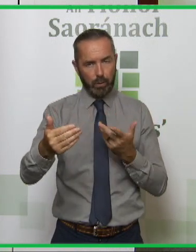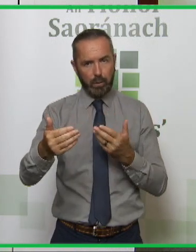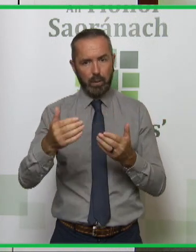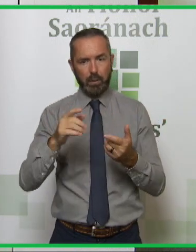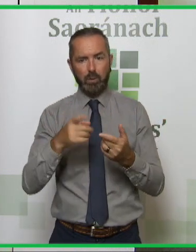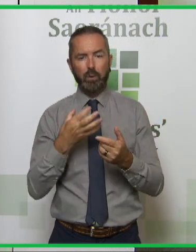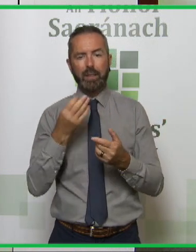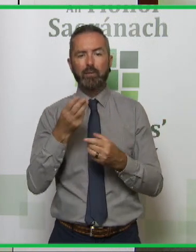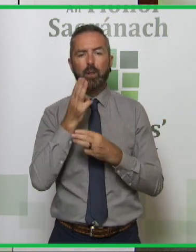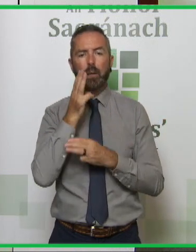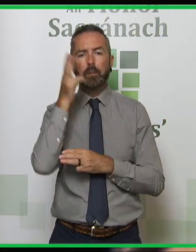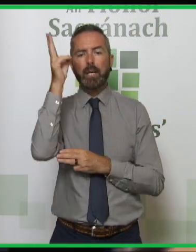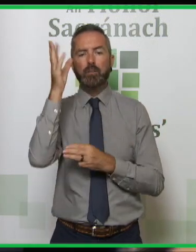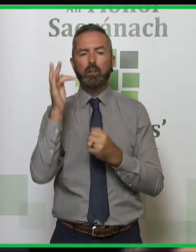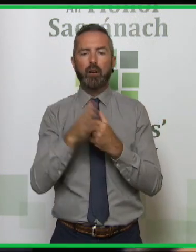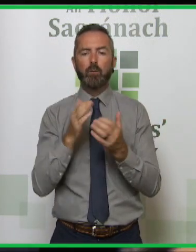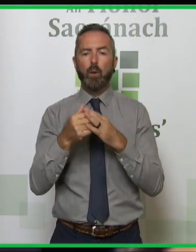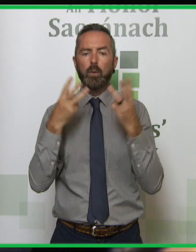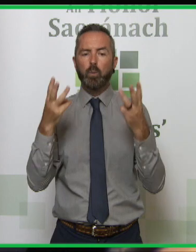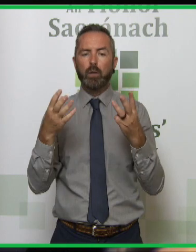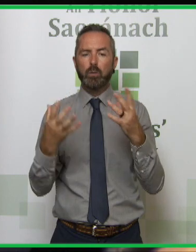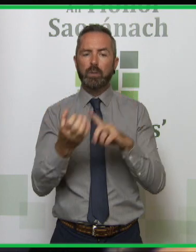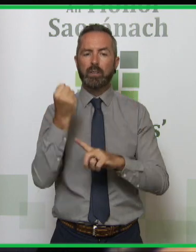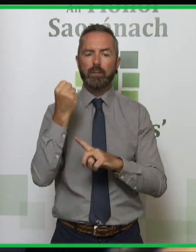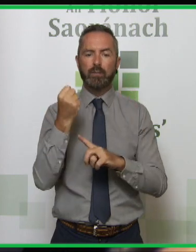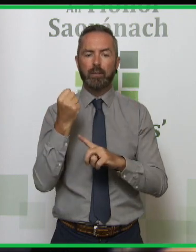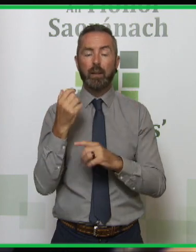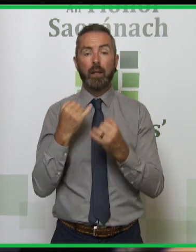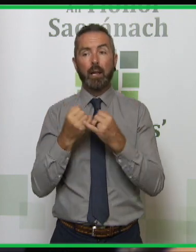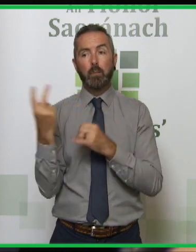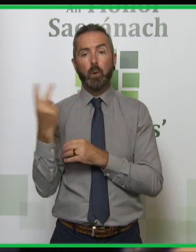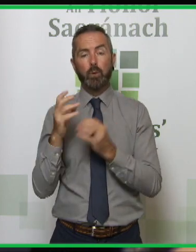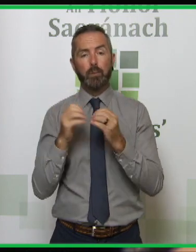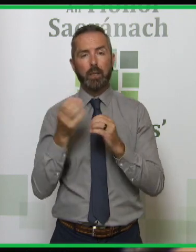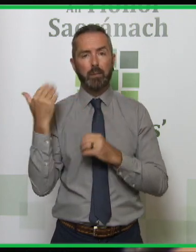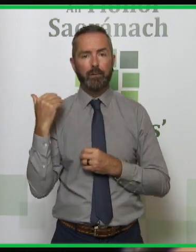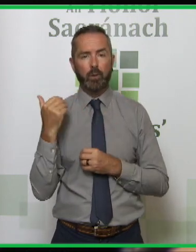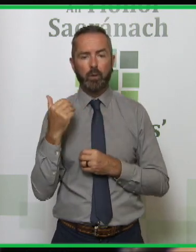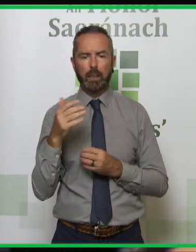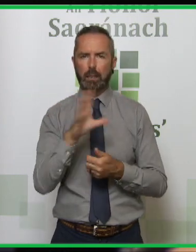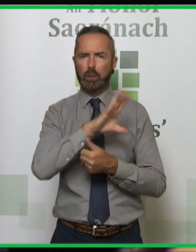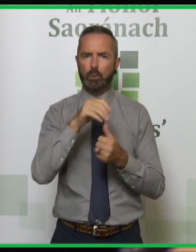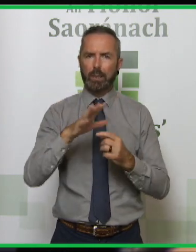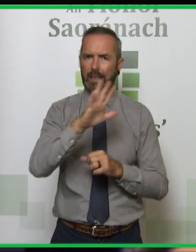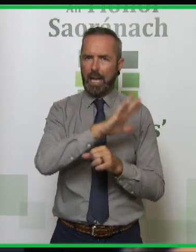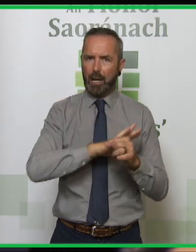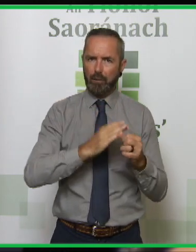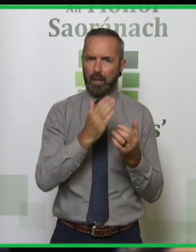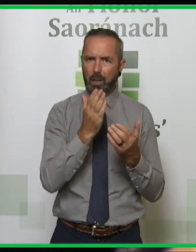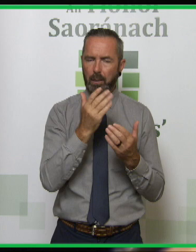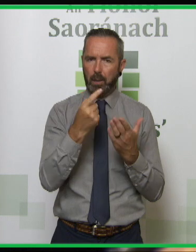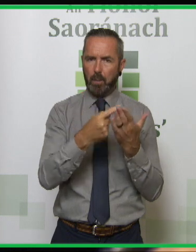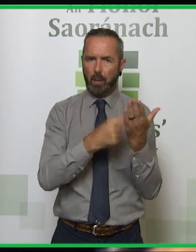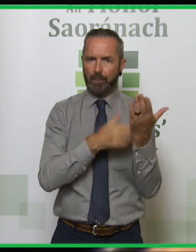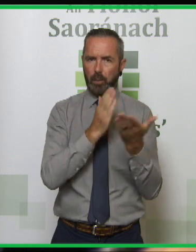picture of what we're calling for as well. As the guys alluded to, prevention is a really unique policy area because it has evidence, decades worth of